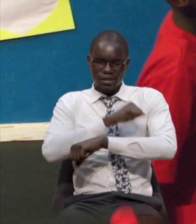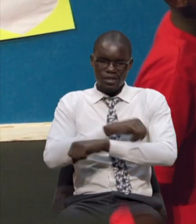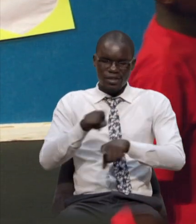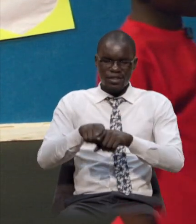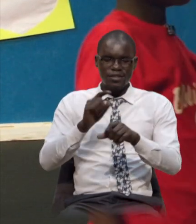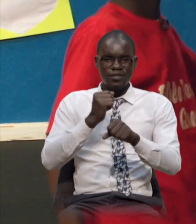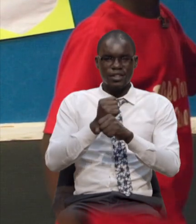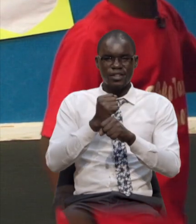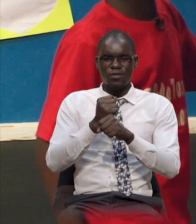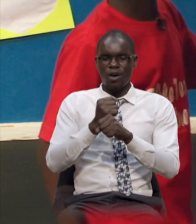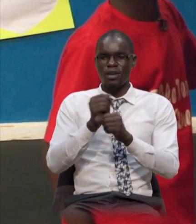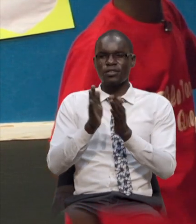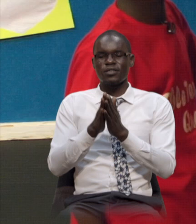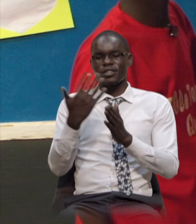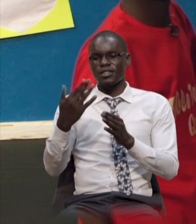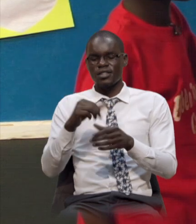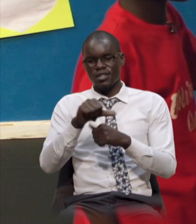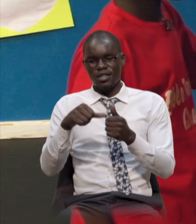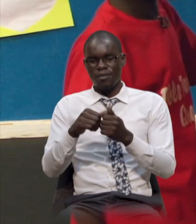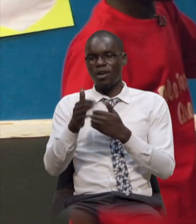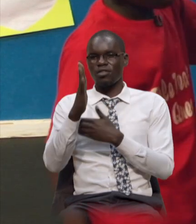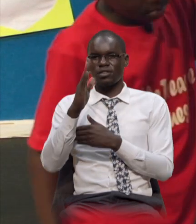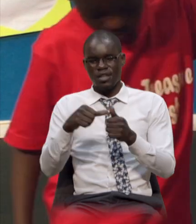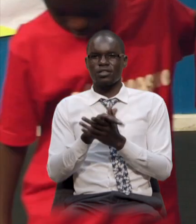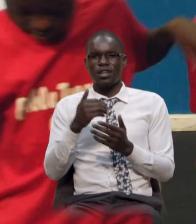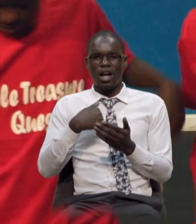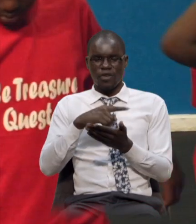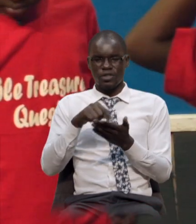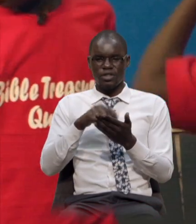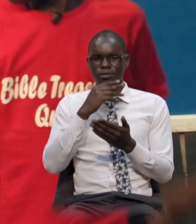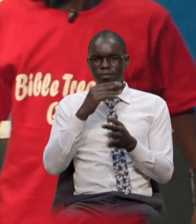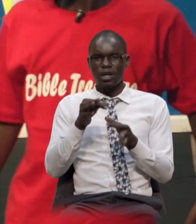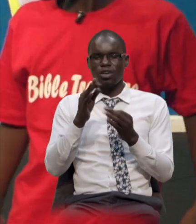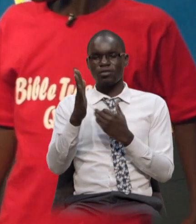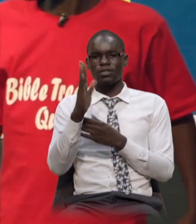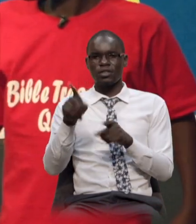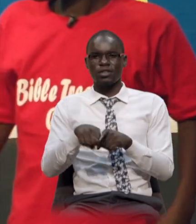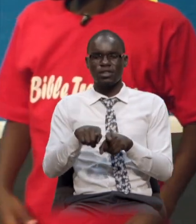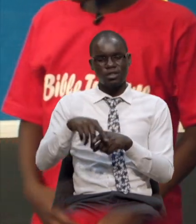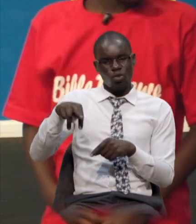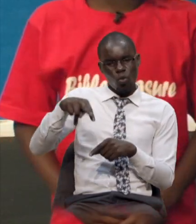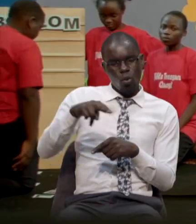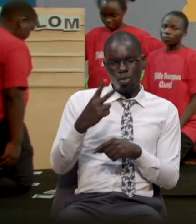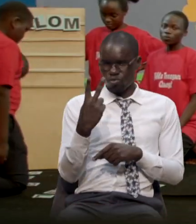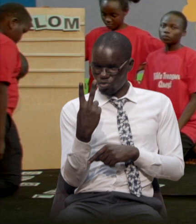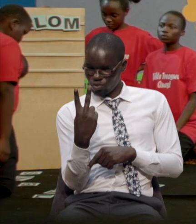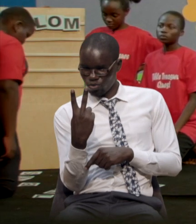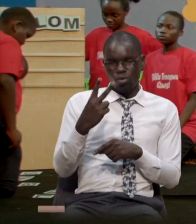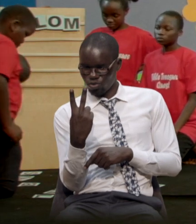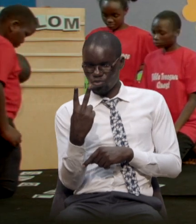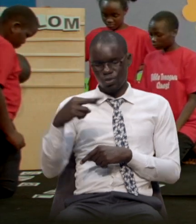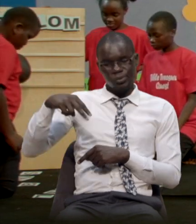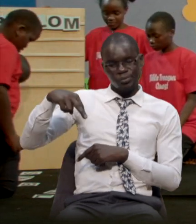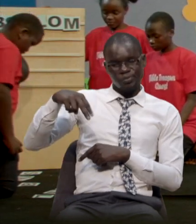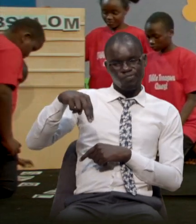with things about God. There is this man of God. There is this man of God. They used to walk, two of them. They used to